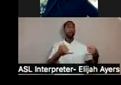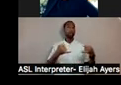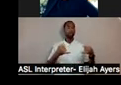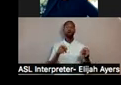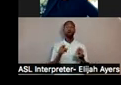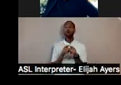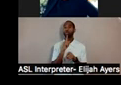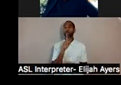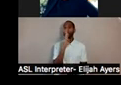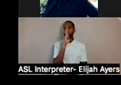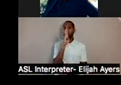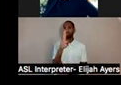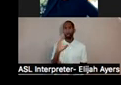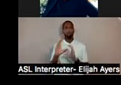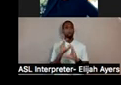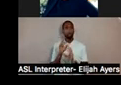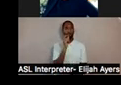very direct communication.